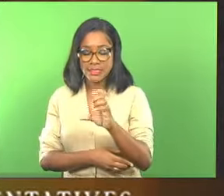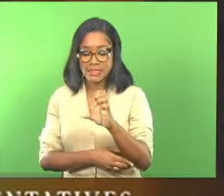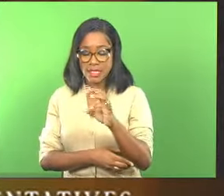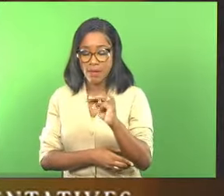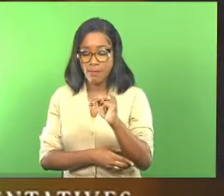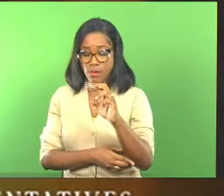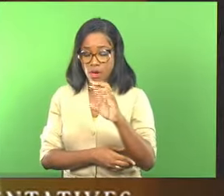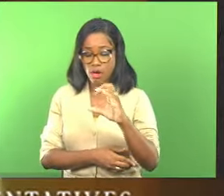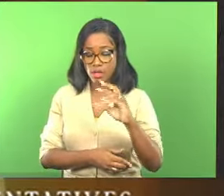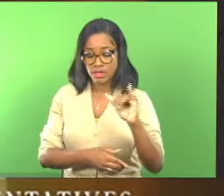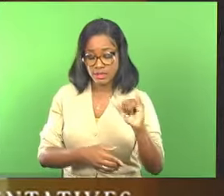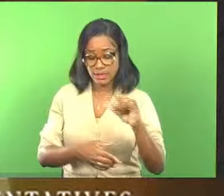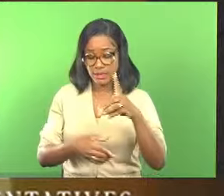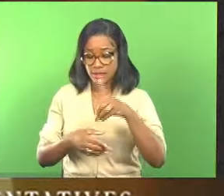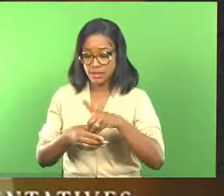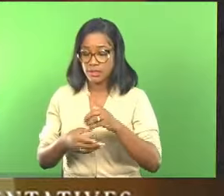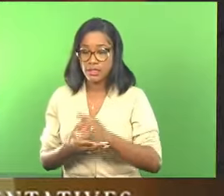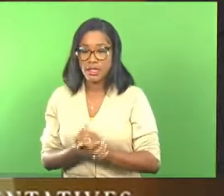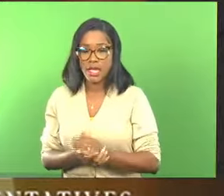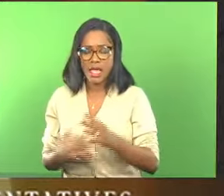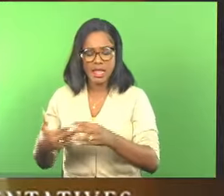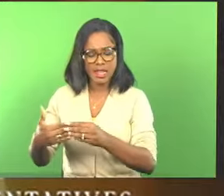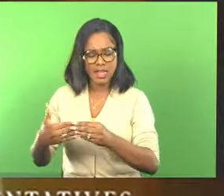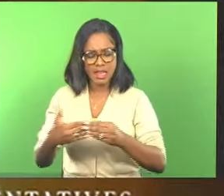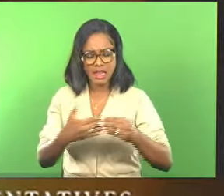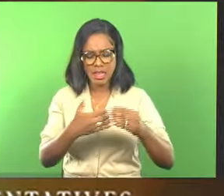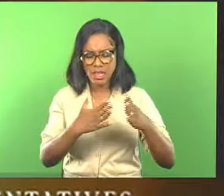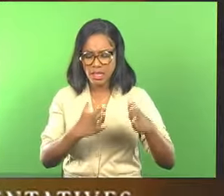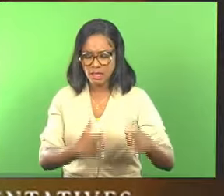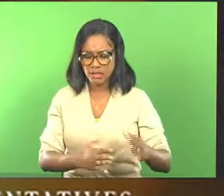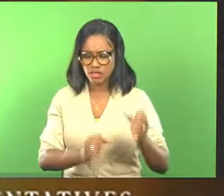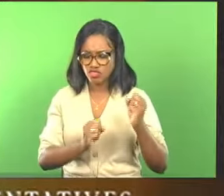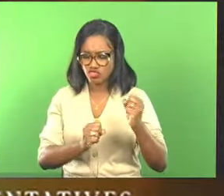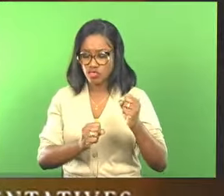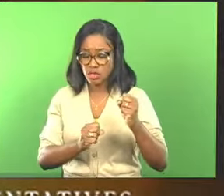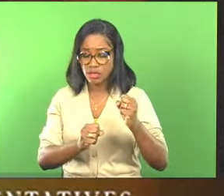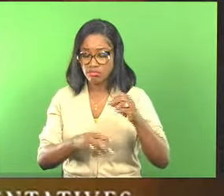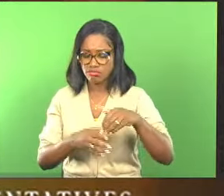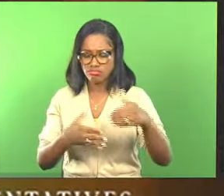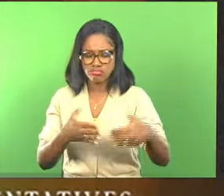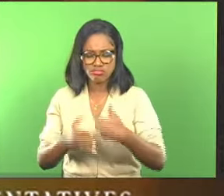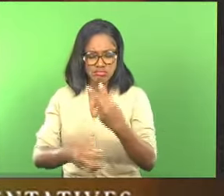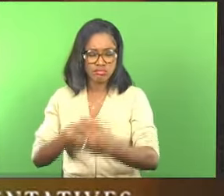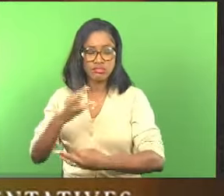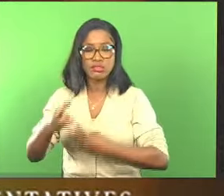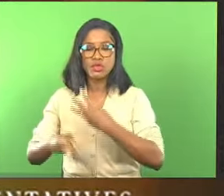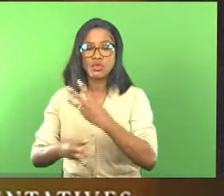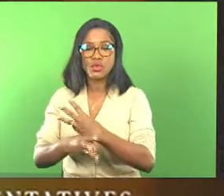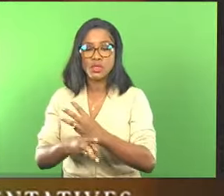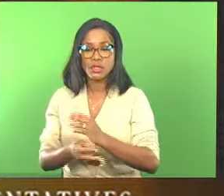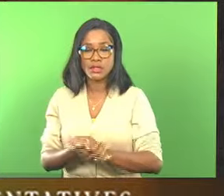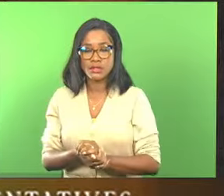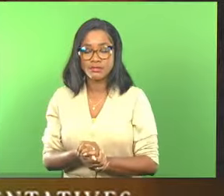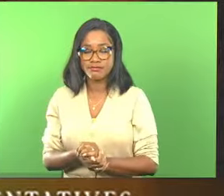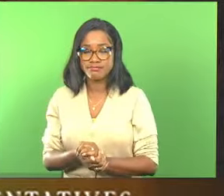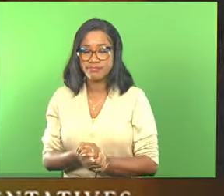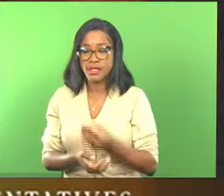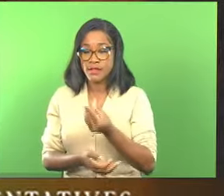and pillars of strength in the modern world. A couple of months